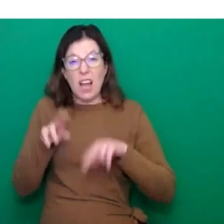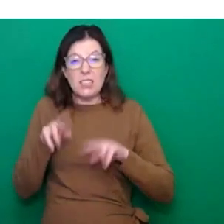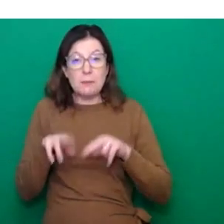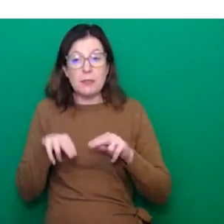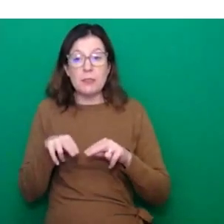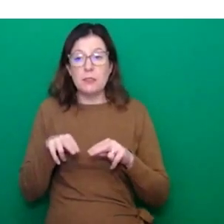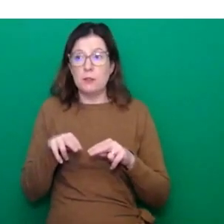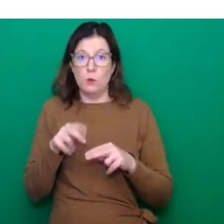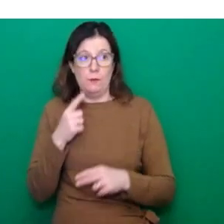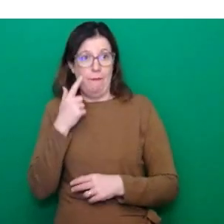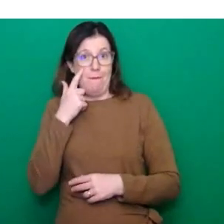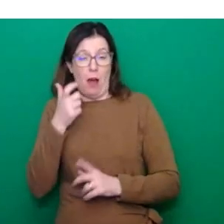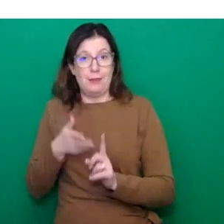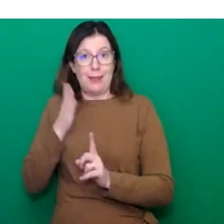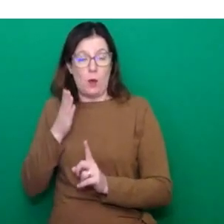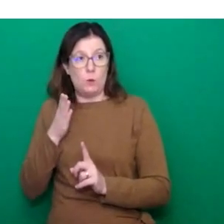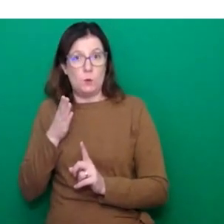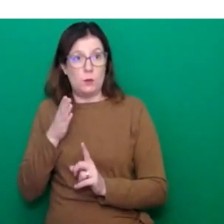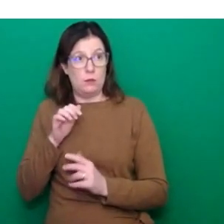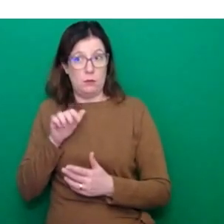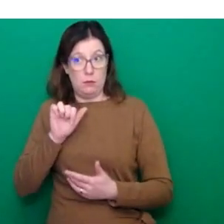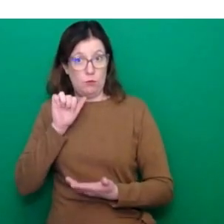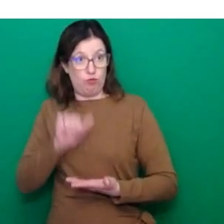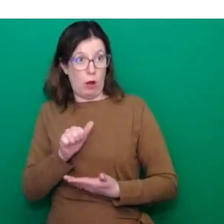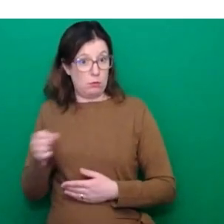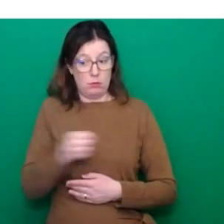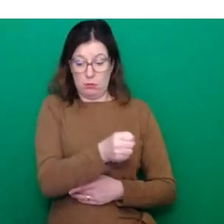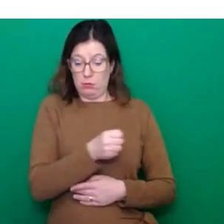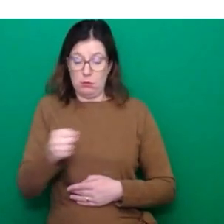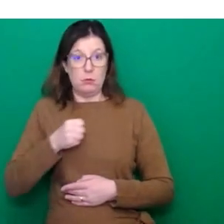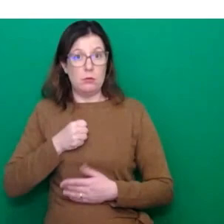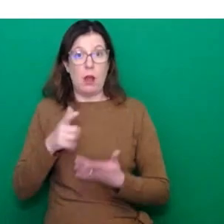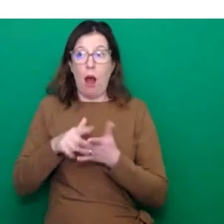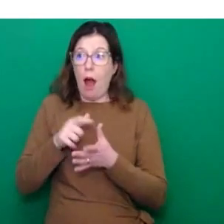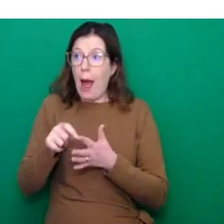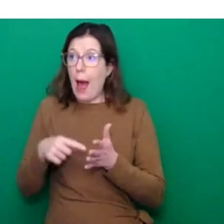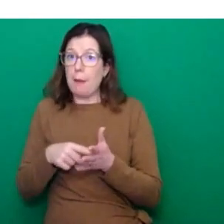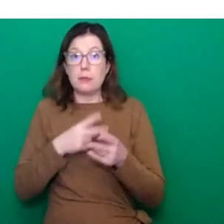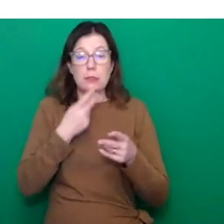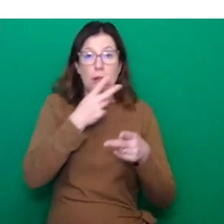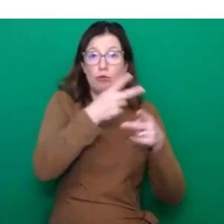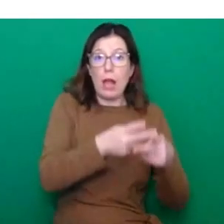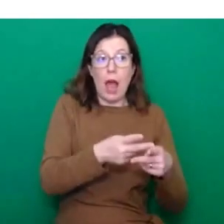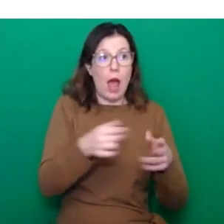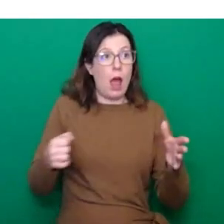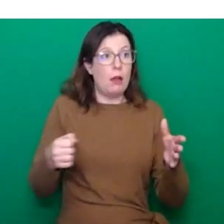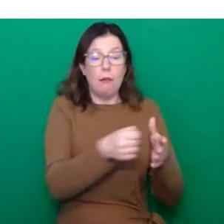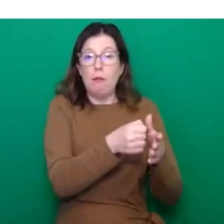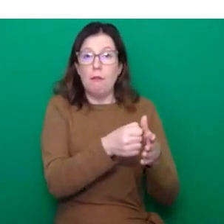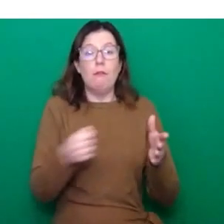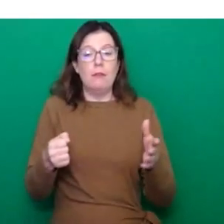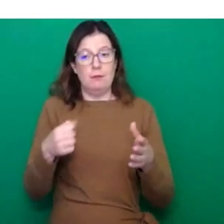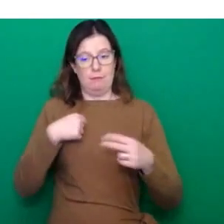work that out, to make sure the client is in the right place, whether that's IAPT or secondary care mental health. And then we